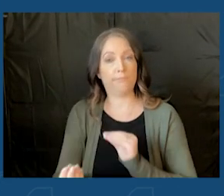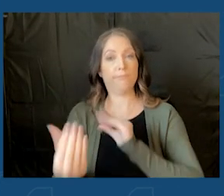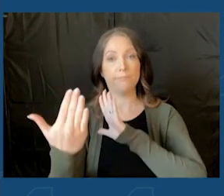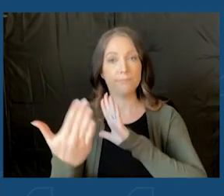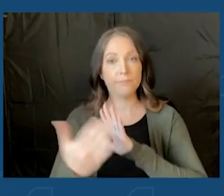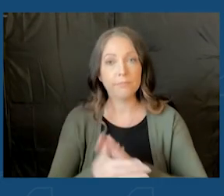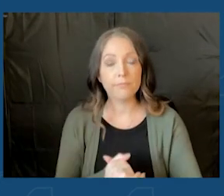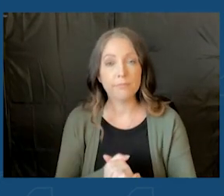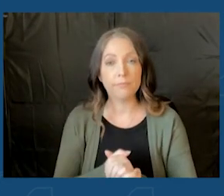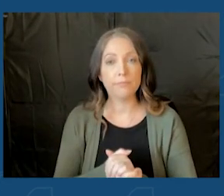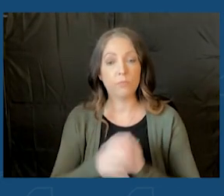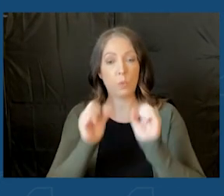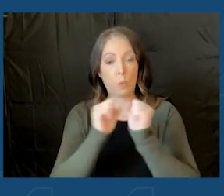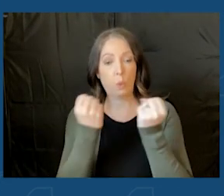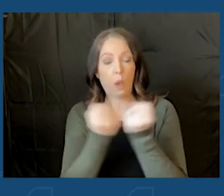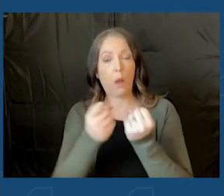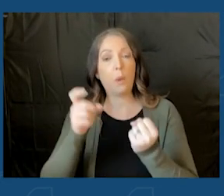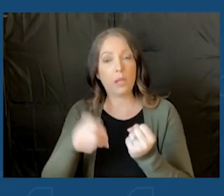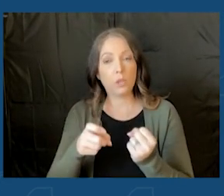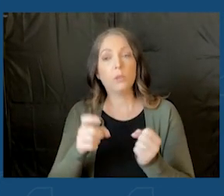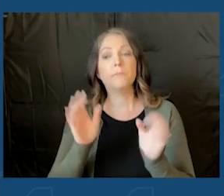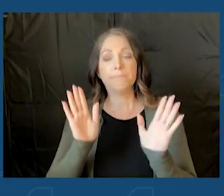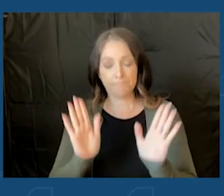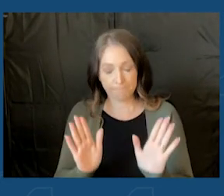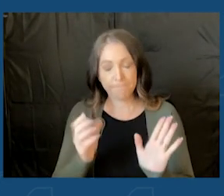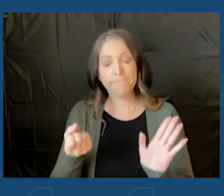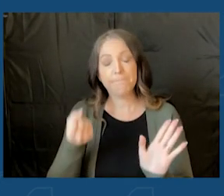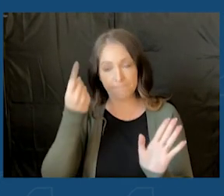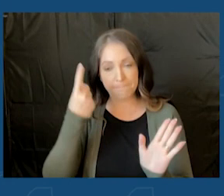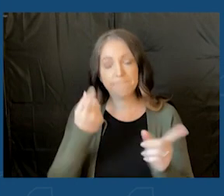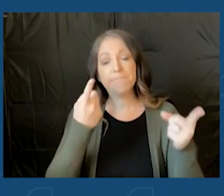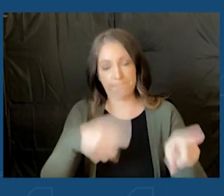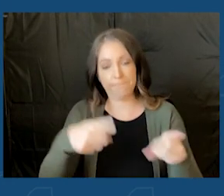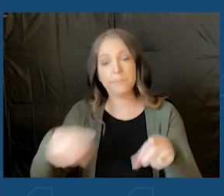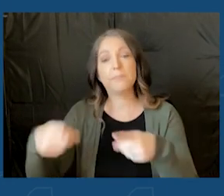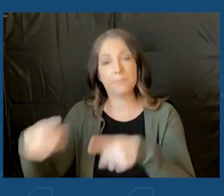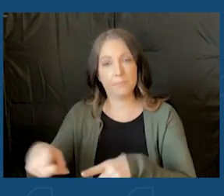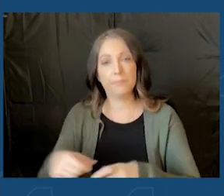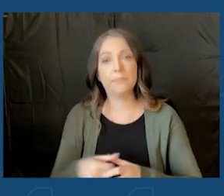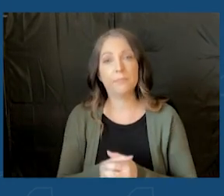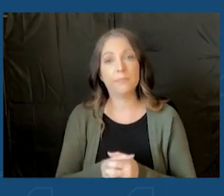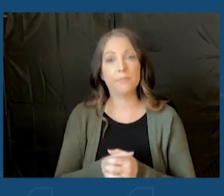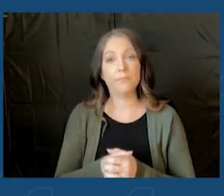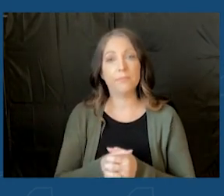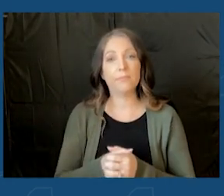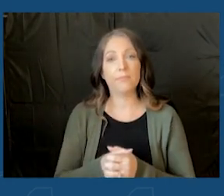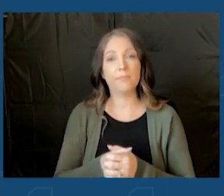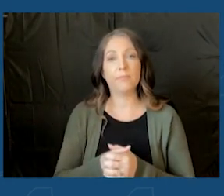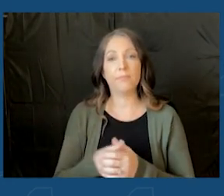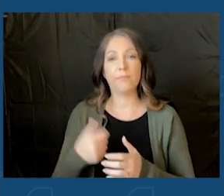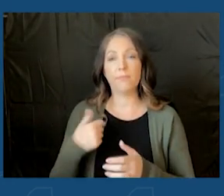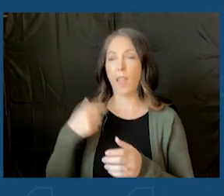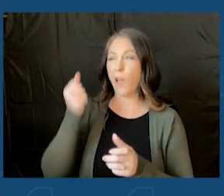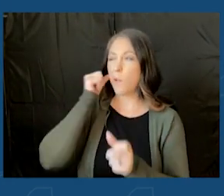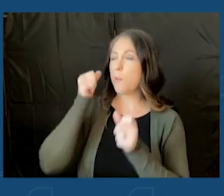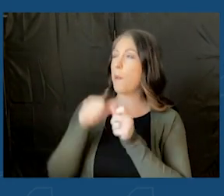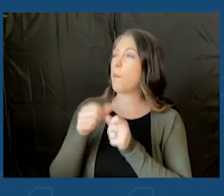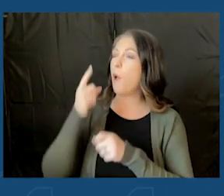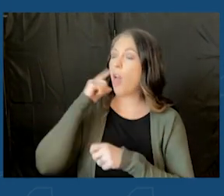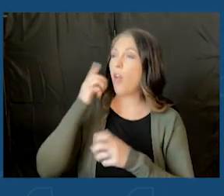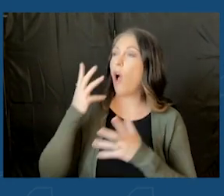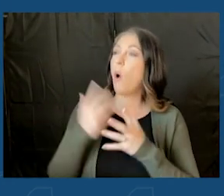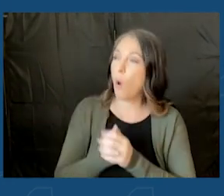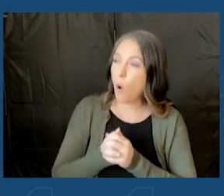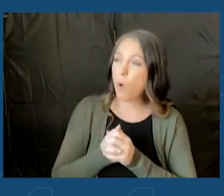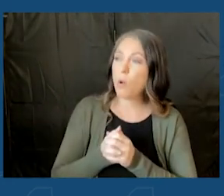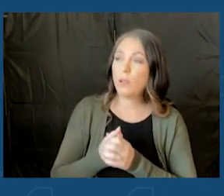to acknowledge what had happened to far too many people. And I thought then, we're finally putting this behind us. People don't have to live